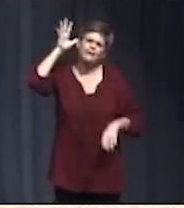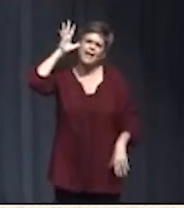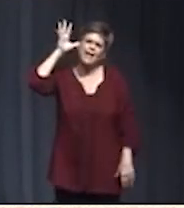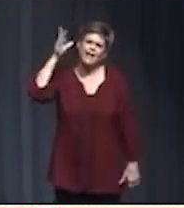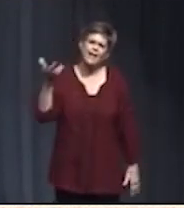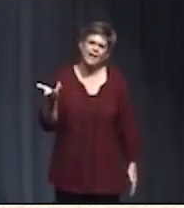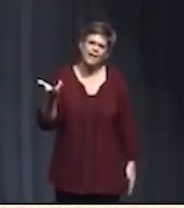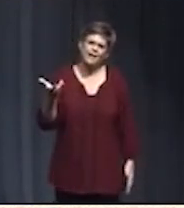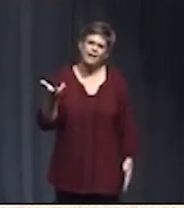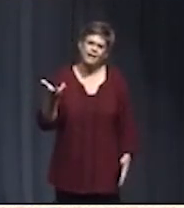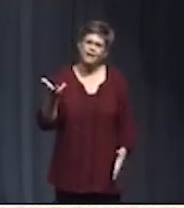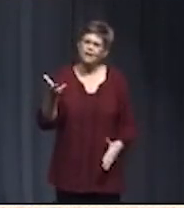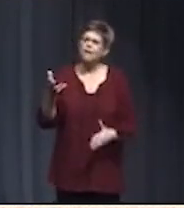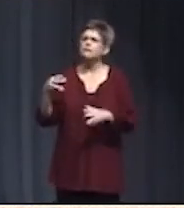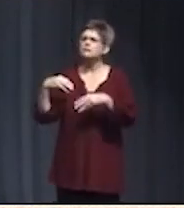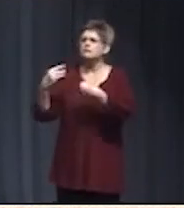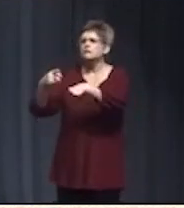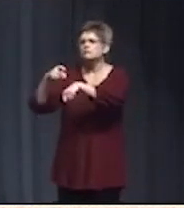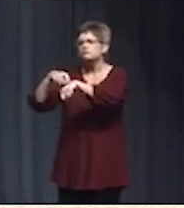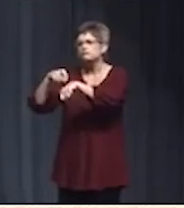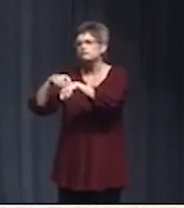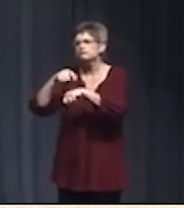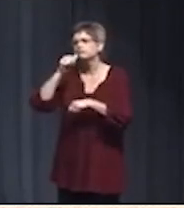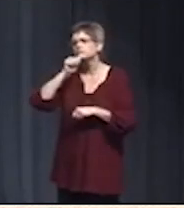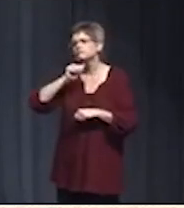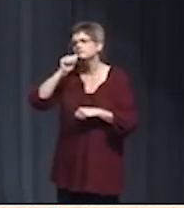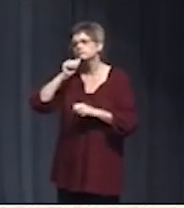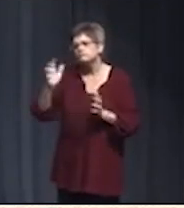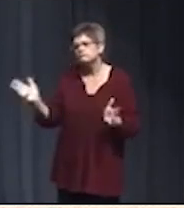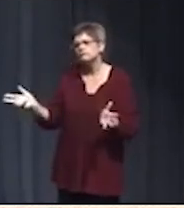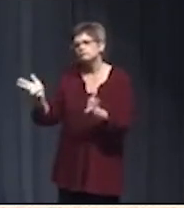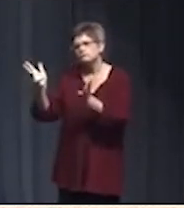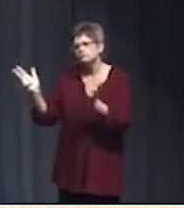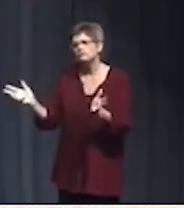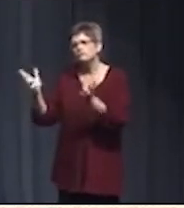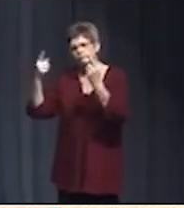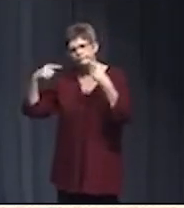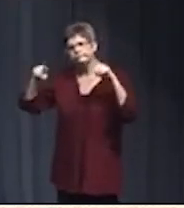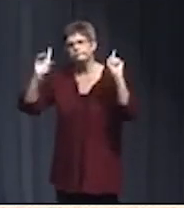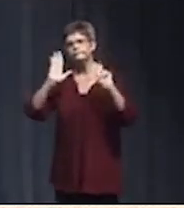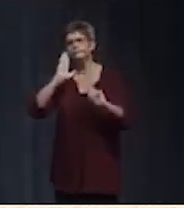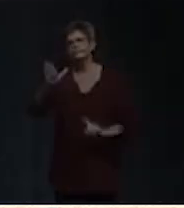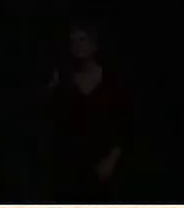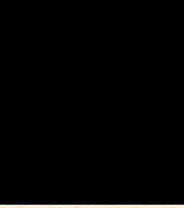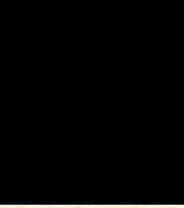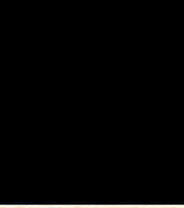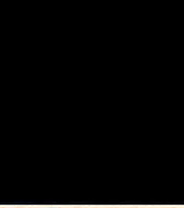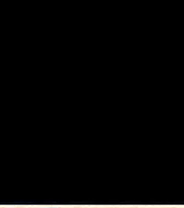Give him time, give him encouragement, and you can get there. Thank you.